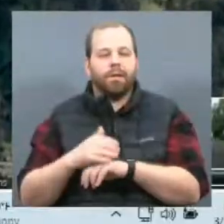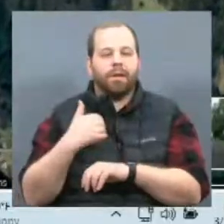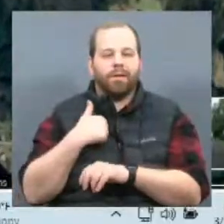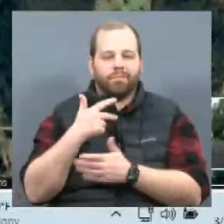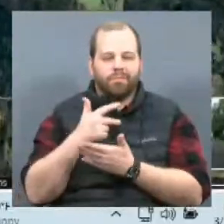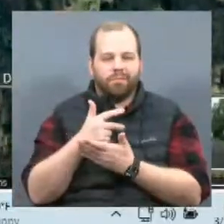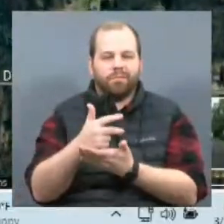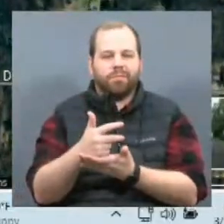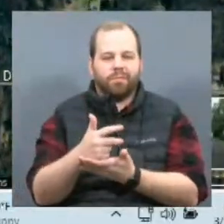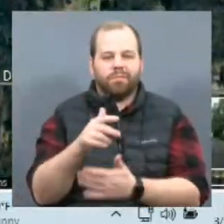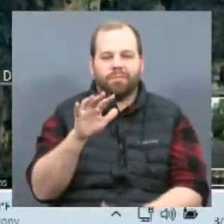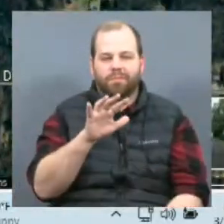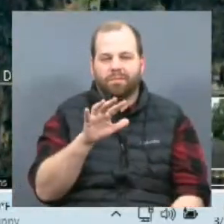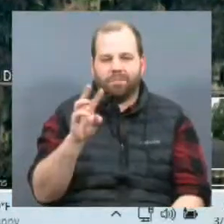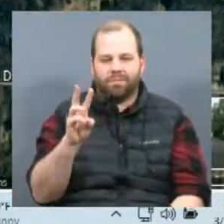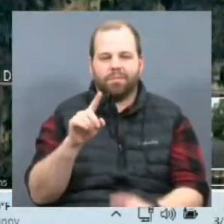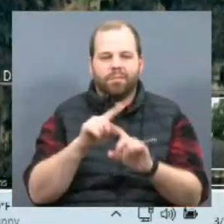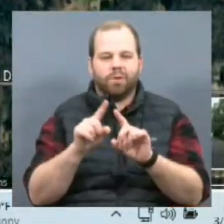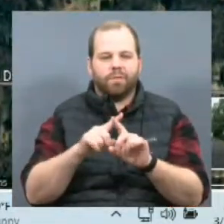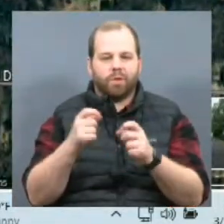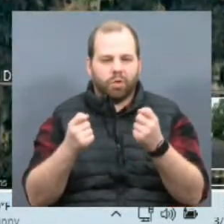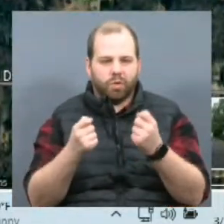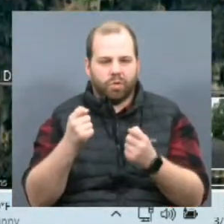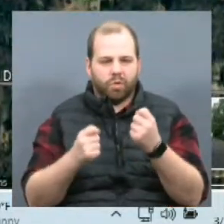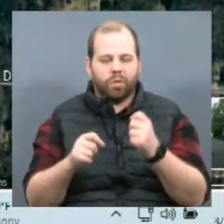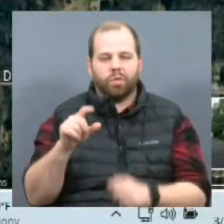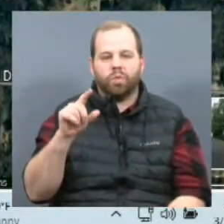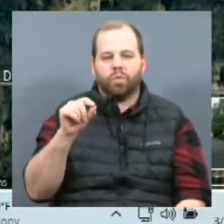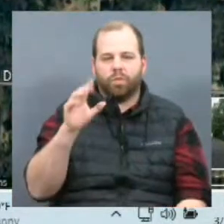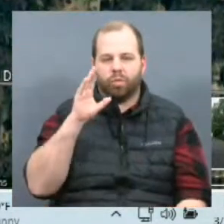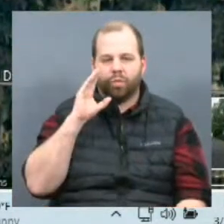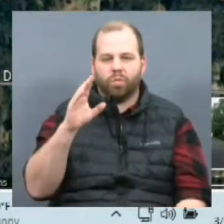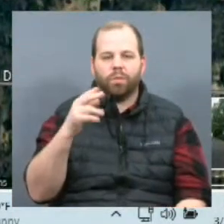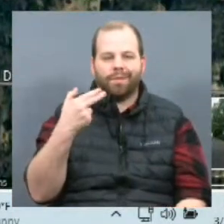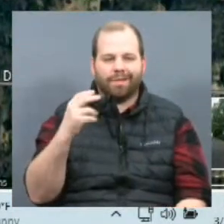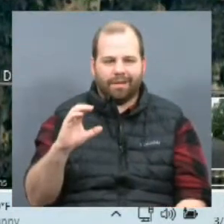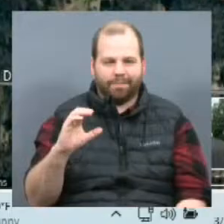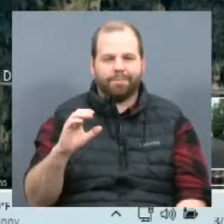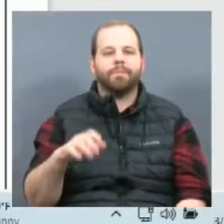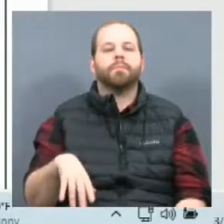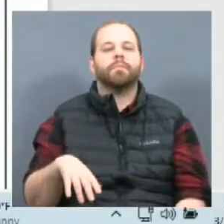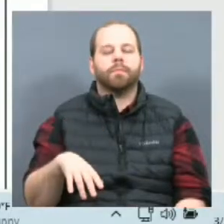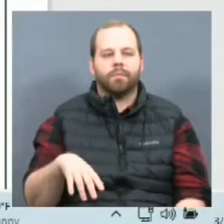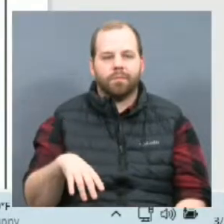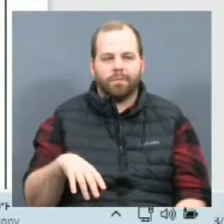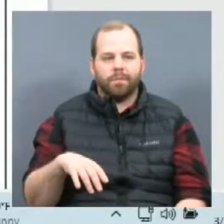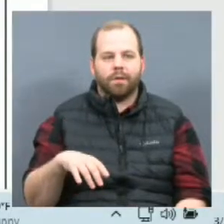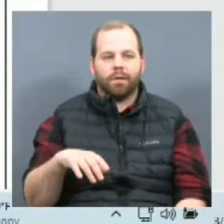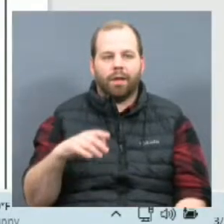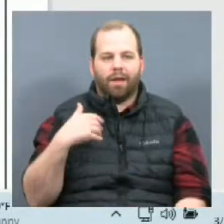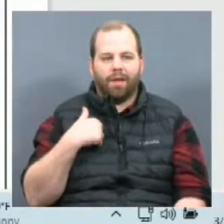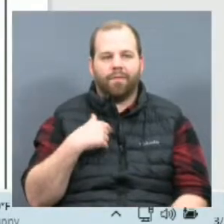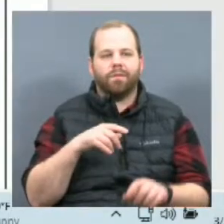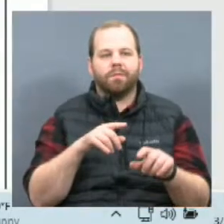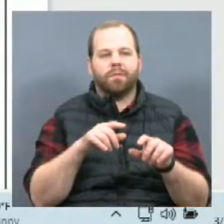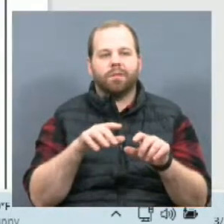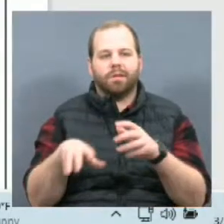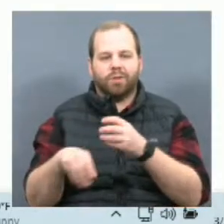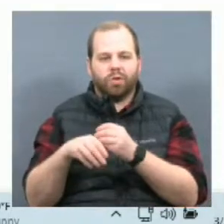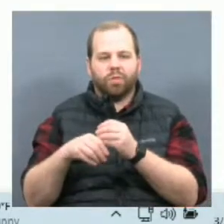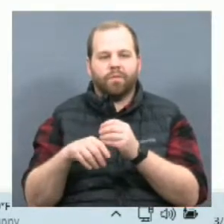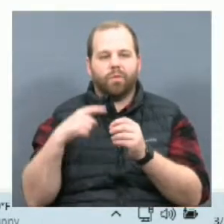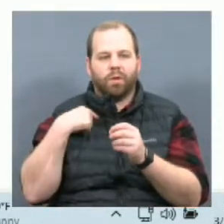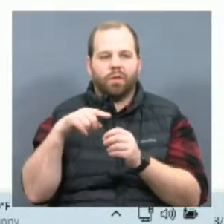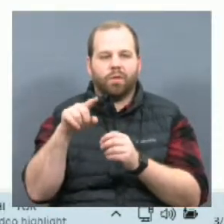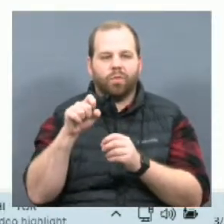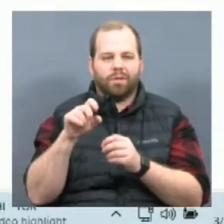for 56 vehicles, 20 of them handicap parking between the 4 structures. Design includes additional parking for about 176